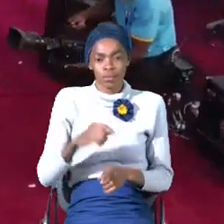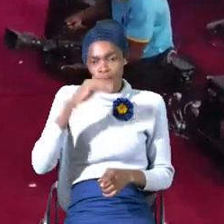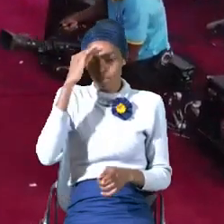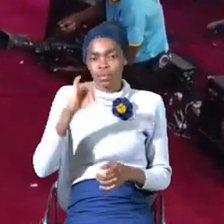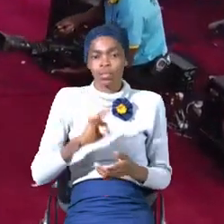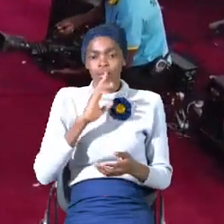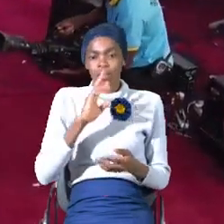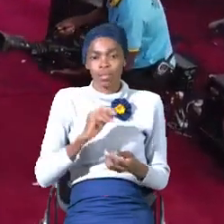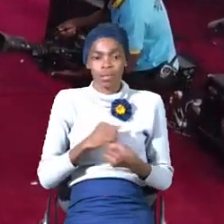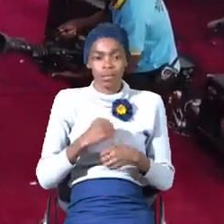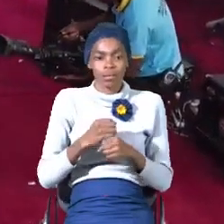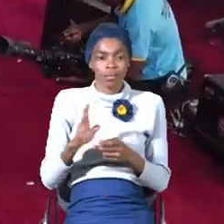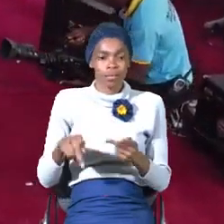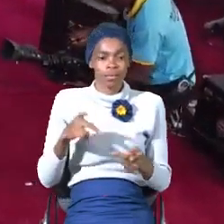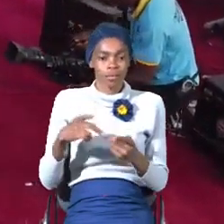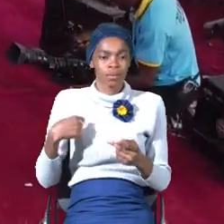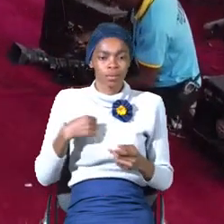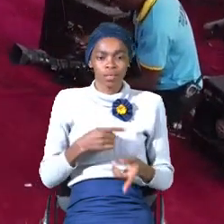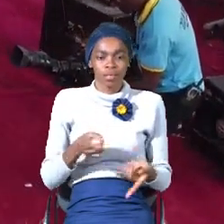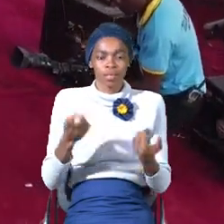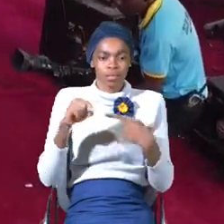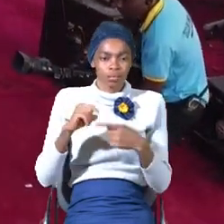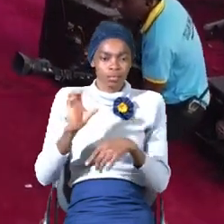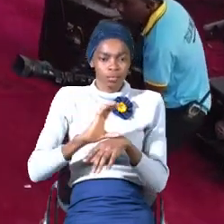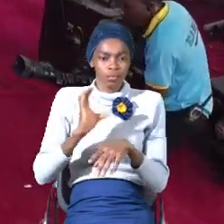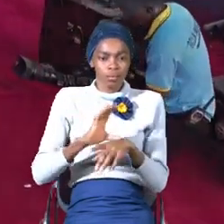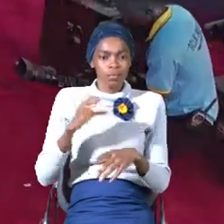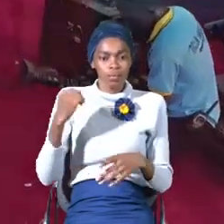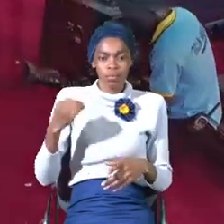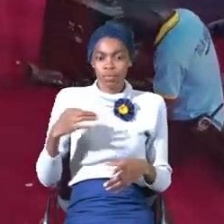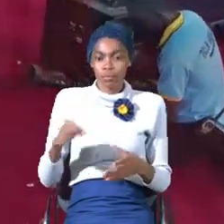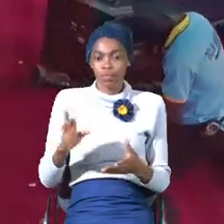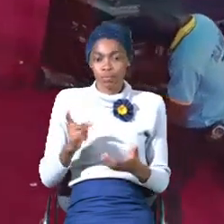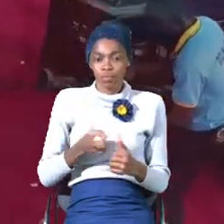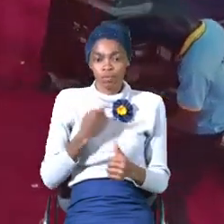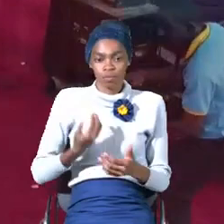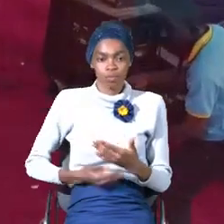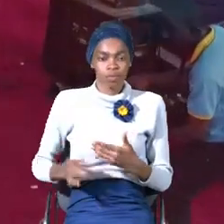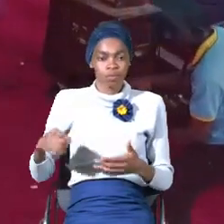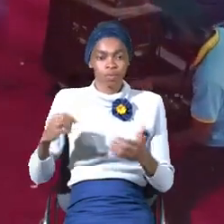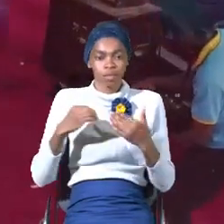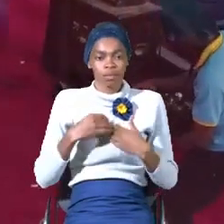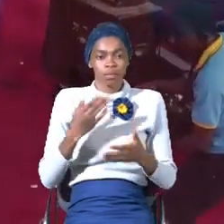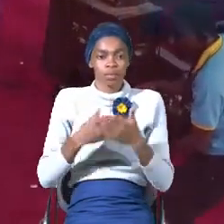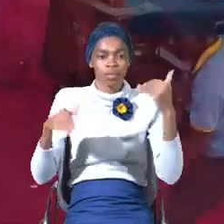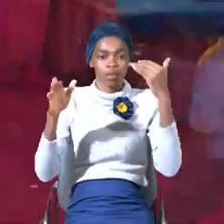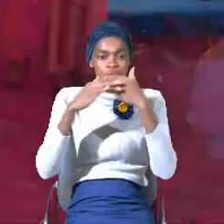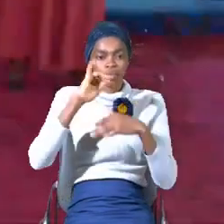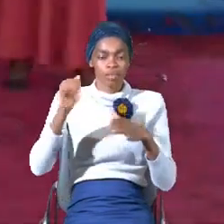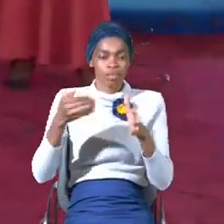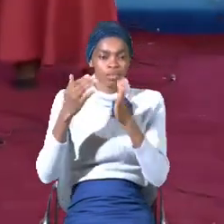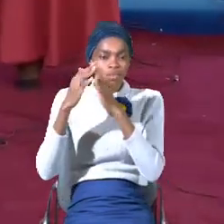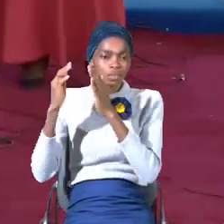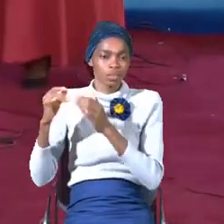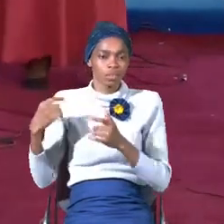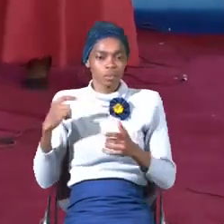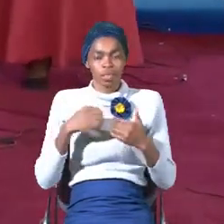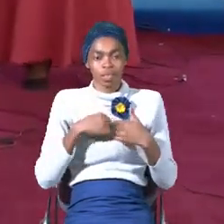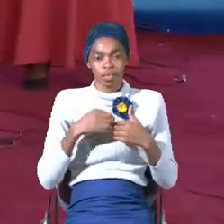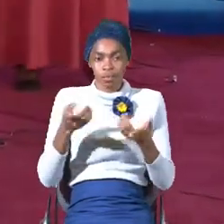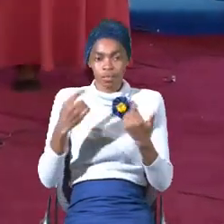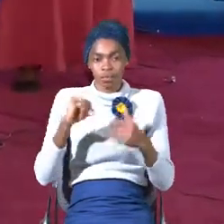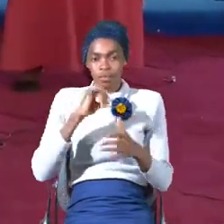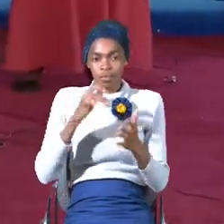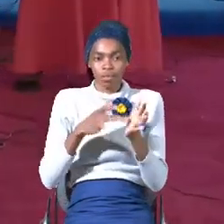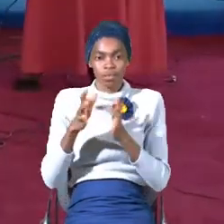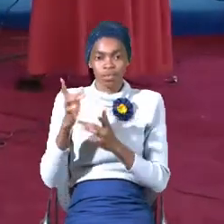firstborn. We have come to the heavenly Jerusalem. We have come to Jesus, the mediator of the new covenant.